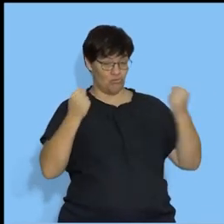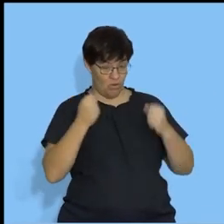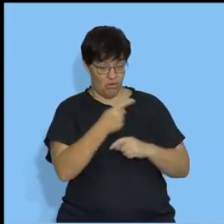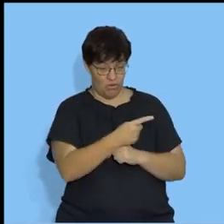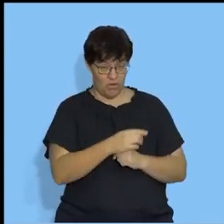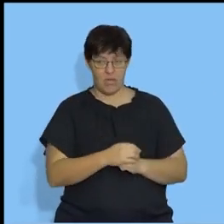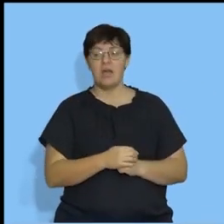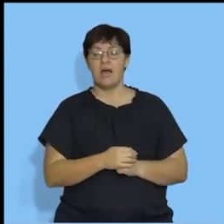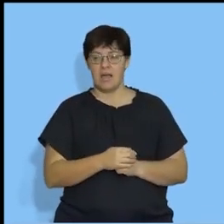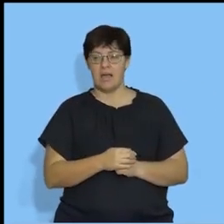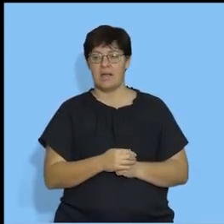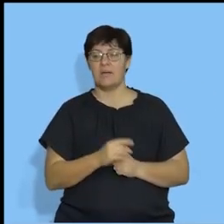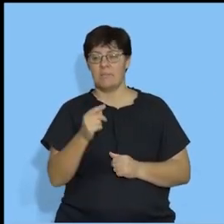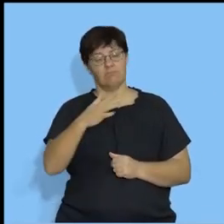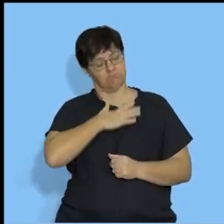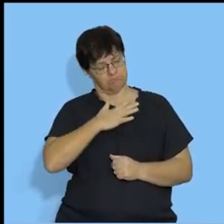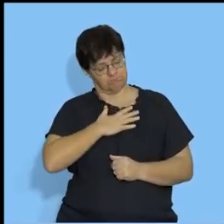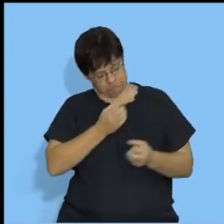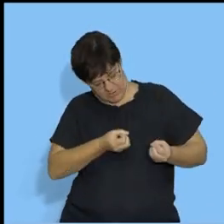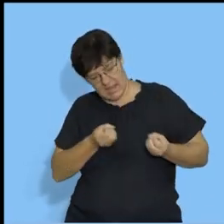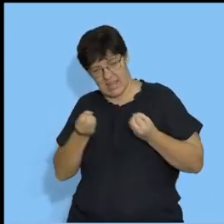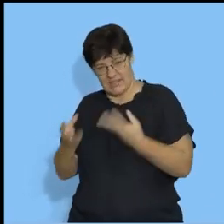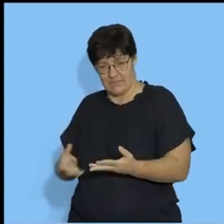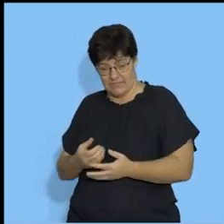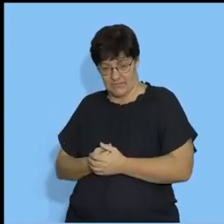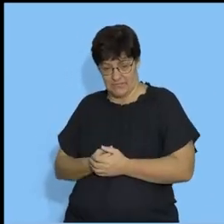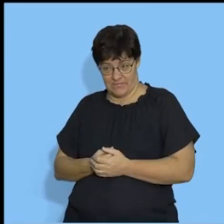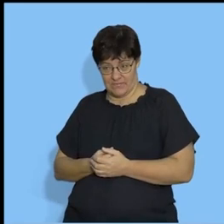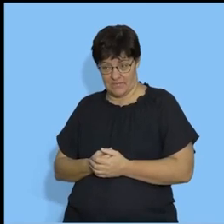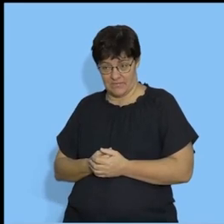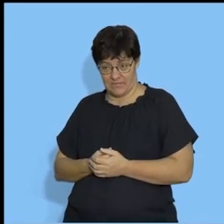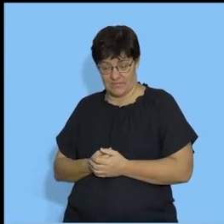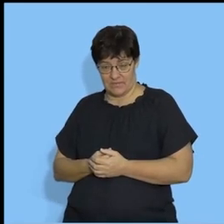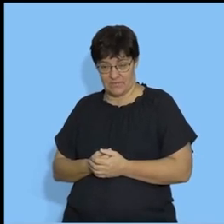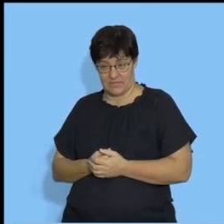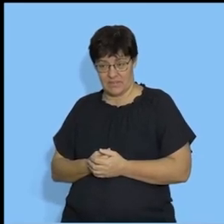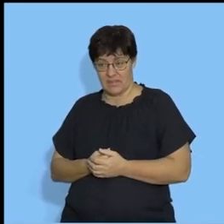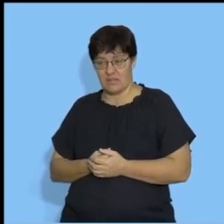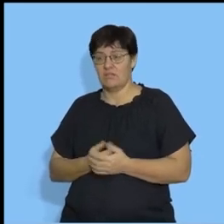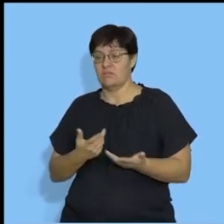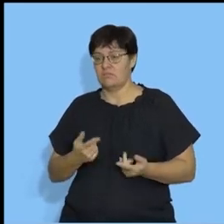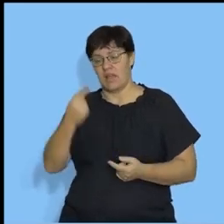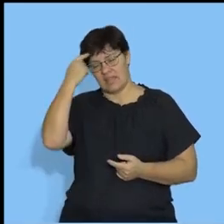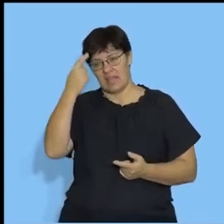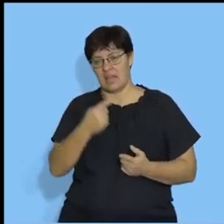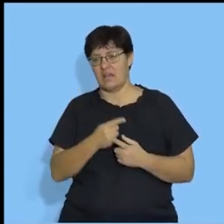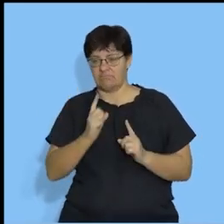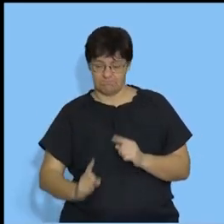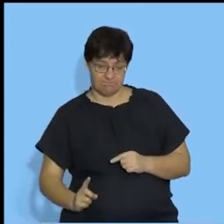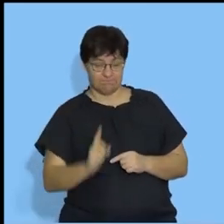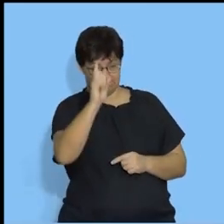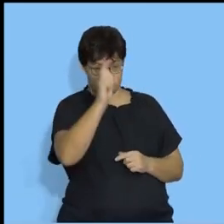greater willingness to actually displace another one. So we can think of it in terms of that trend or